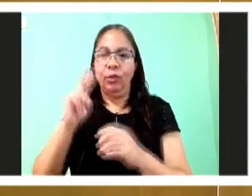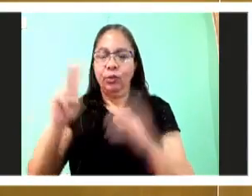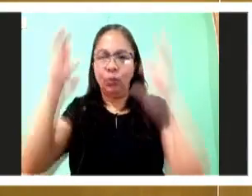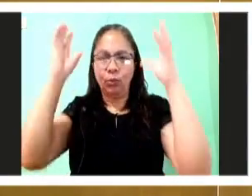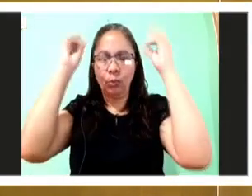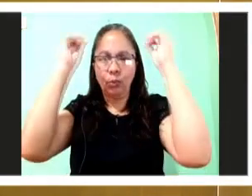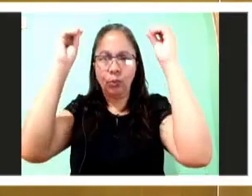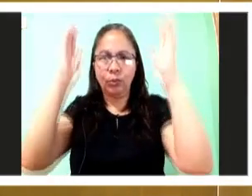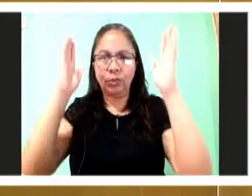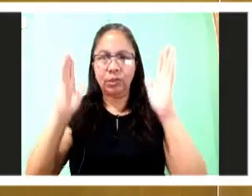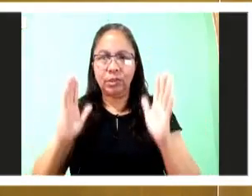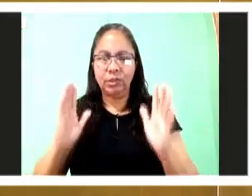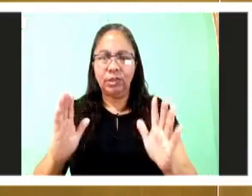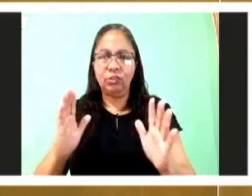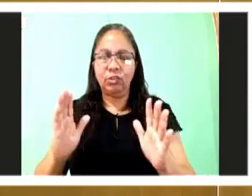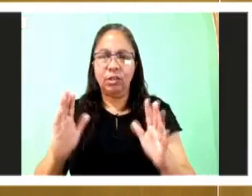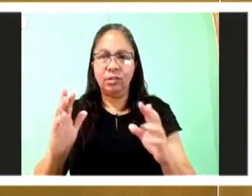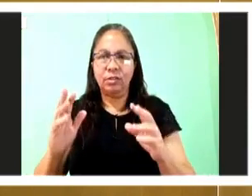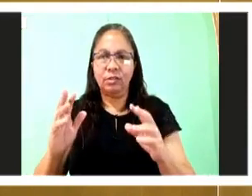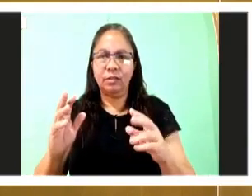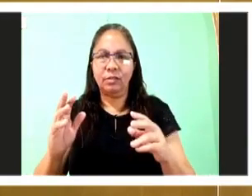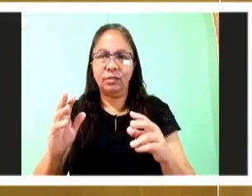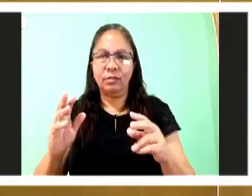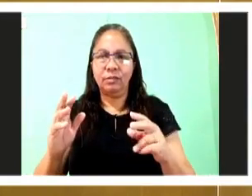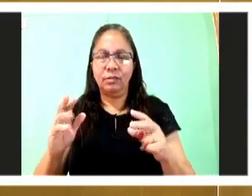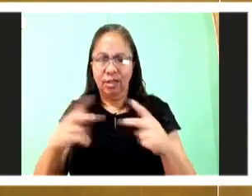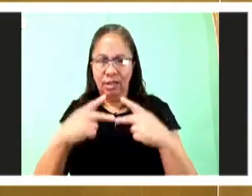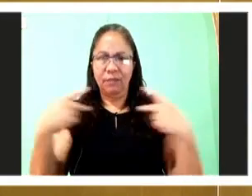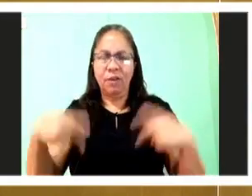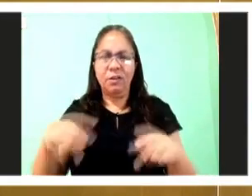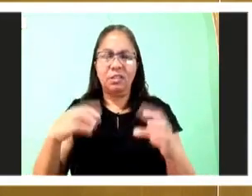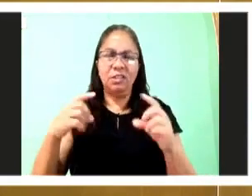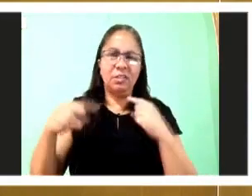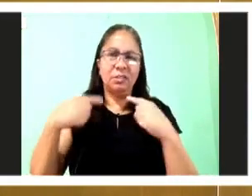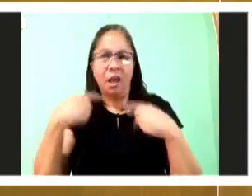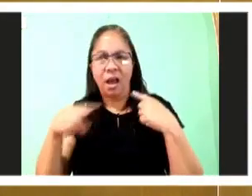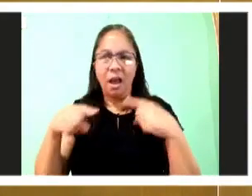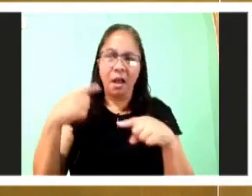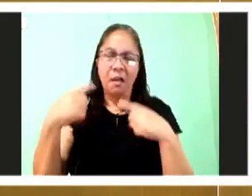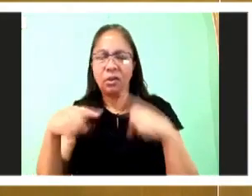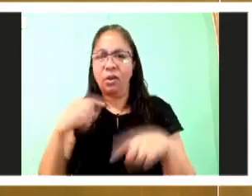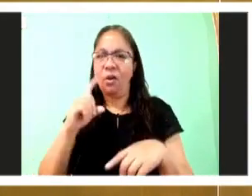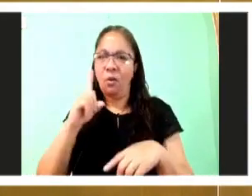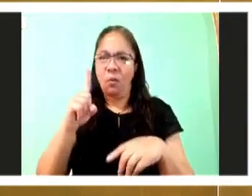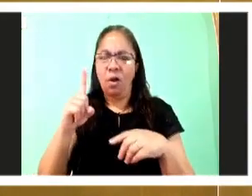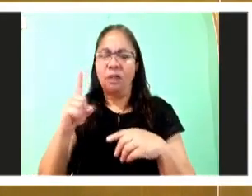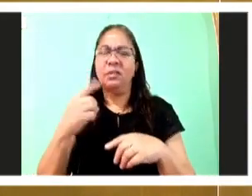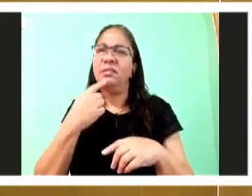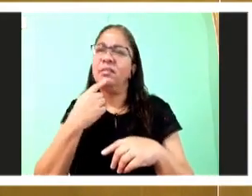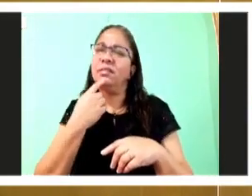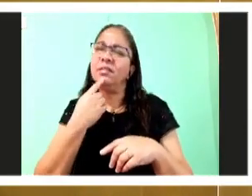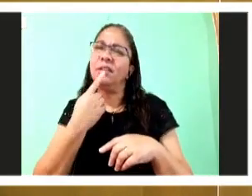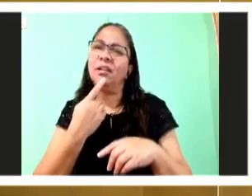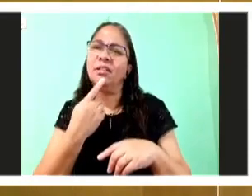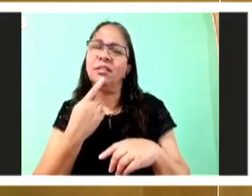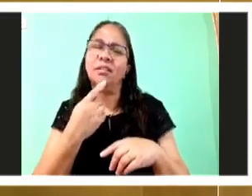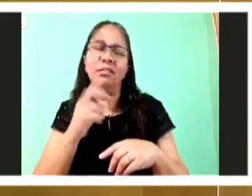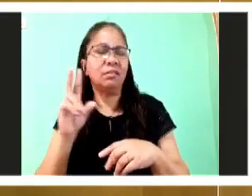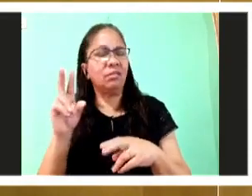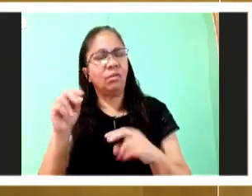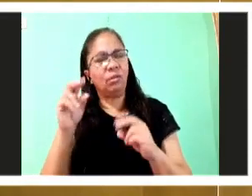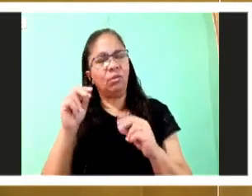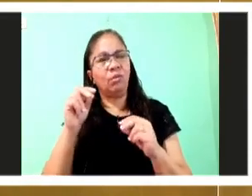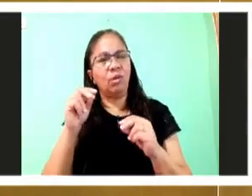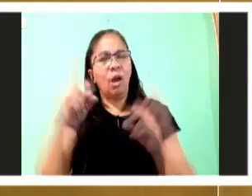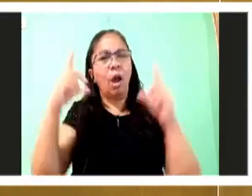the Pharisees argued between. One of the rabbis said, no, what Moses was